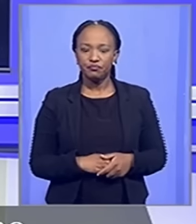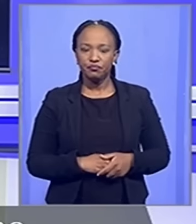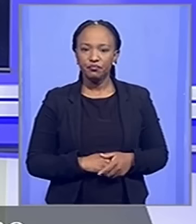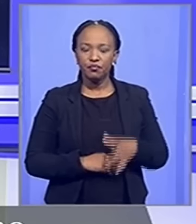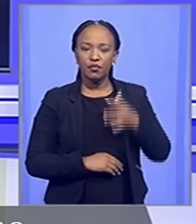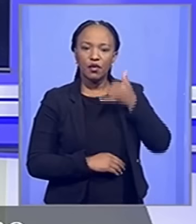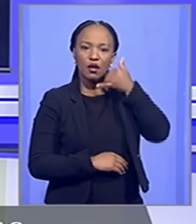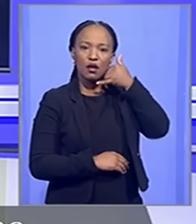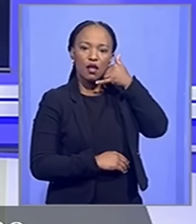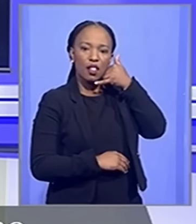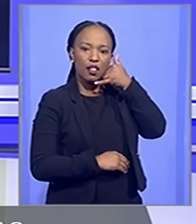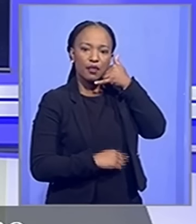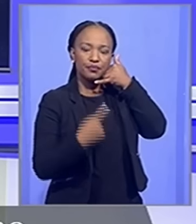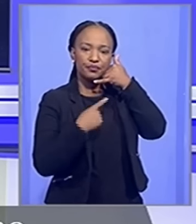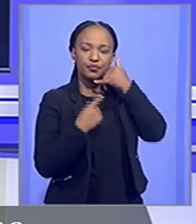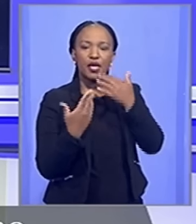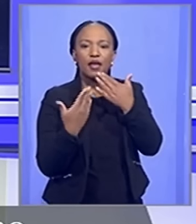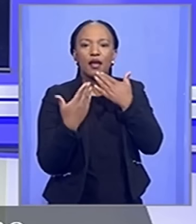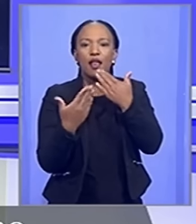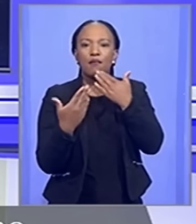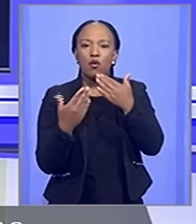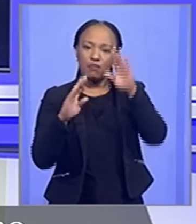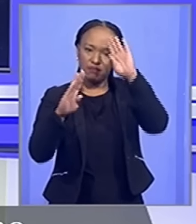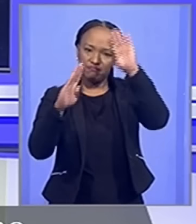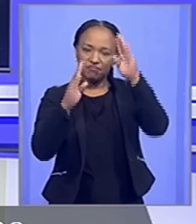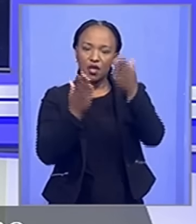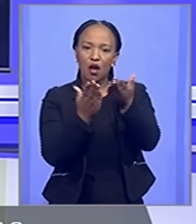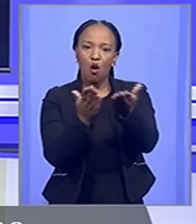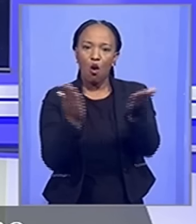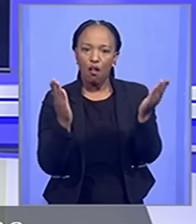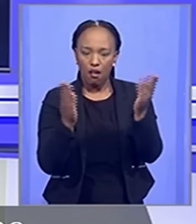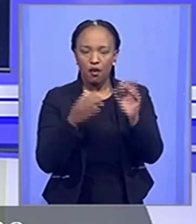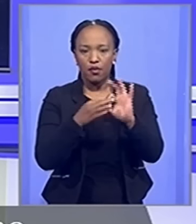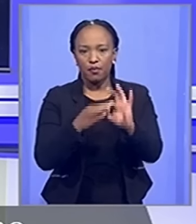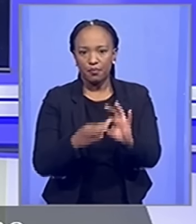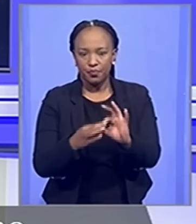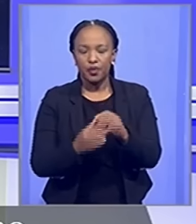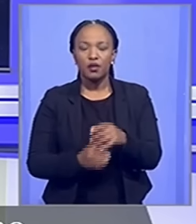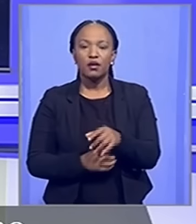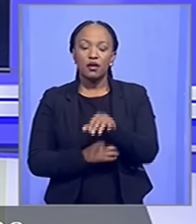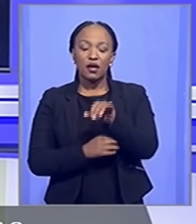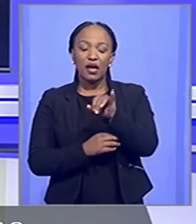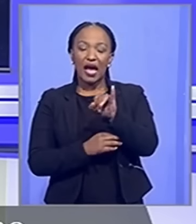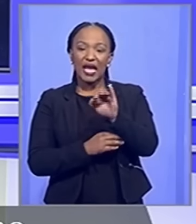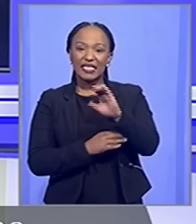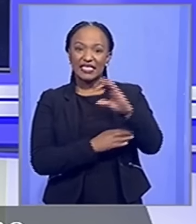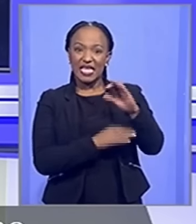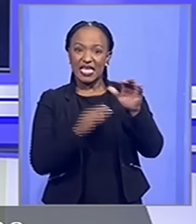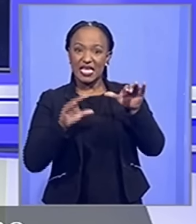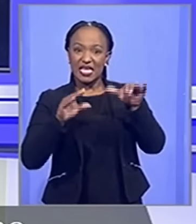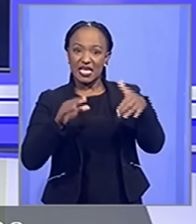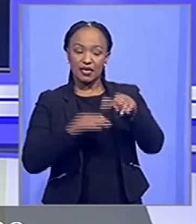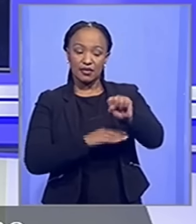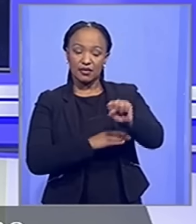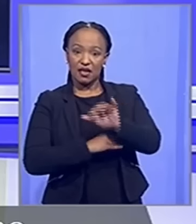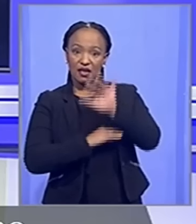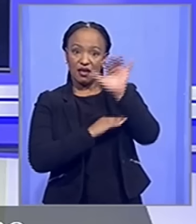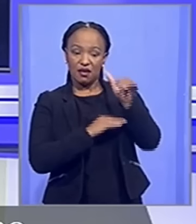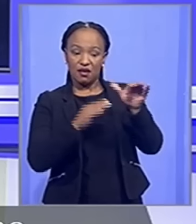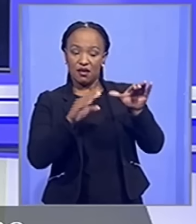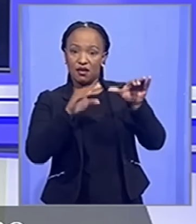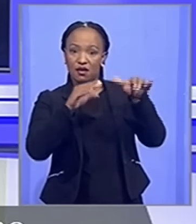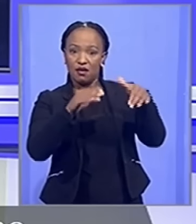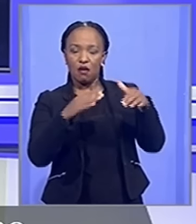Ke a leboga, ke dumedisa botlhe ko gae. IEC ya Aforika Borwa e ka ewa jaaka e nngwe ya dikomišene tse di nang le tsamaiso e